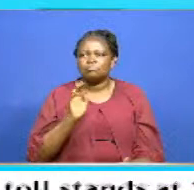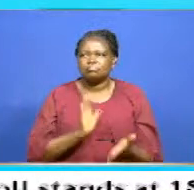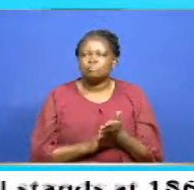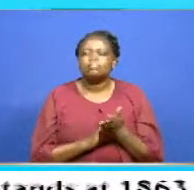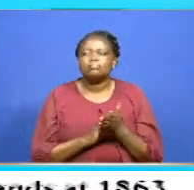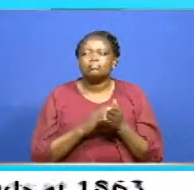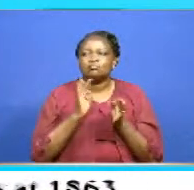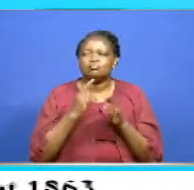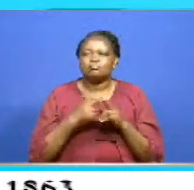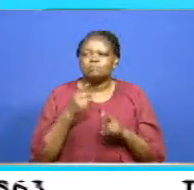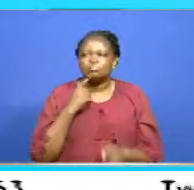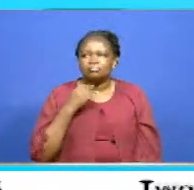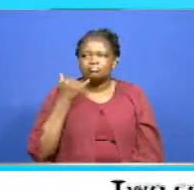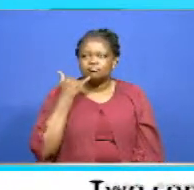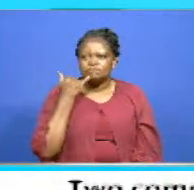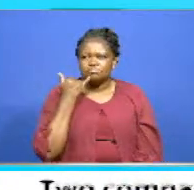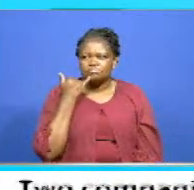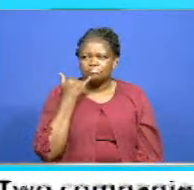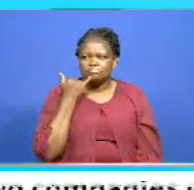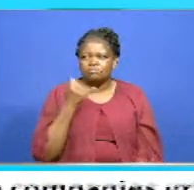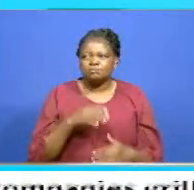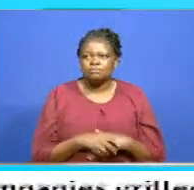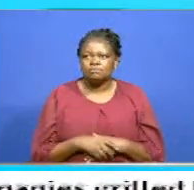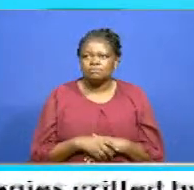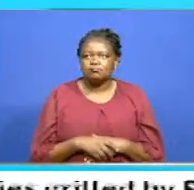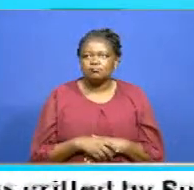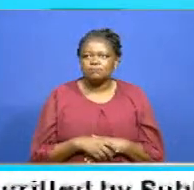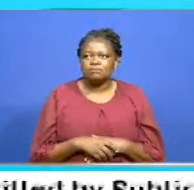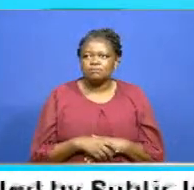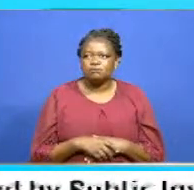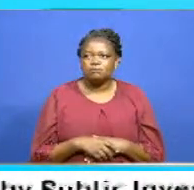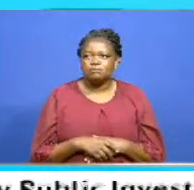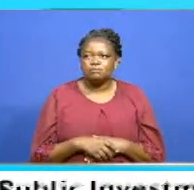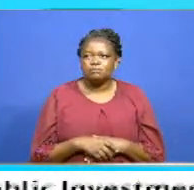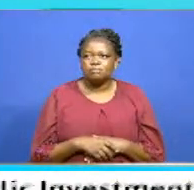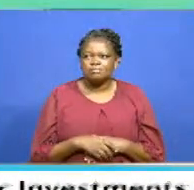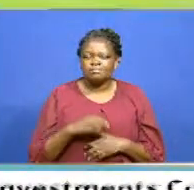has been our sign language interpreter for this Morning Still.